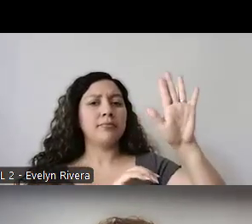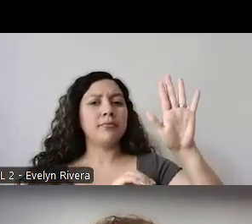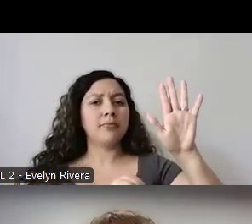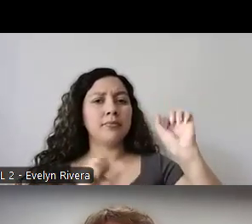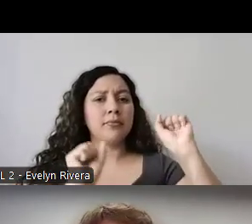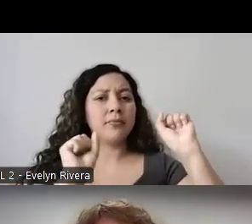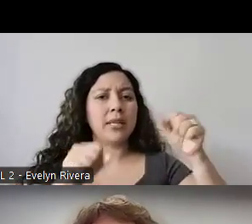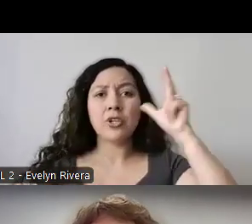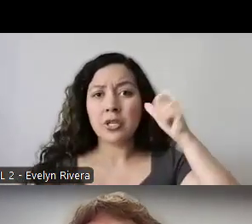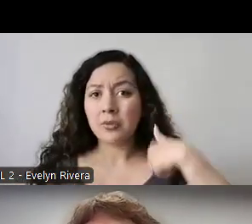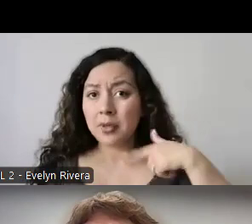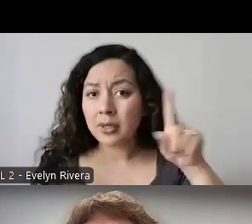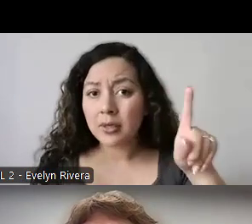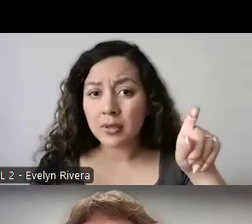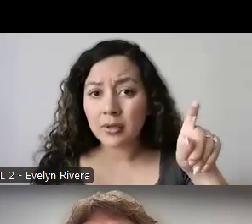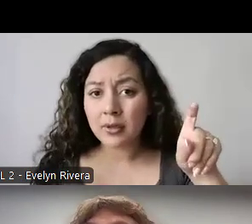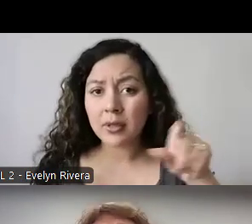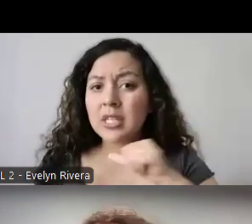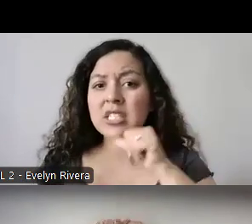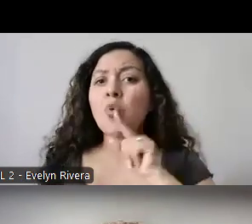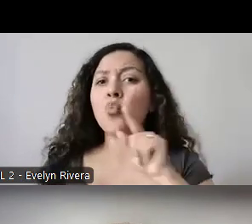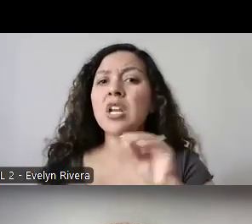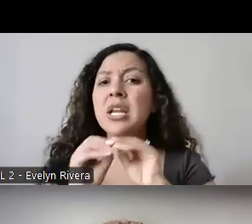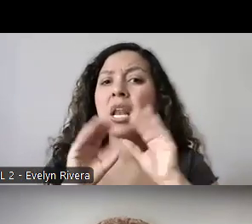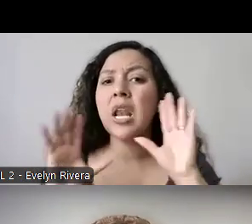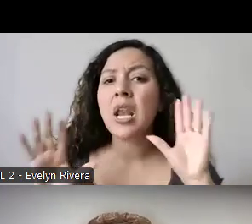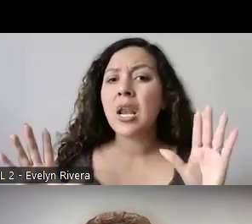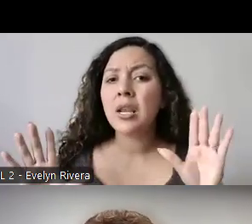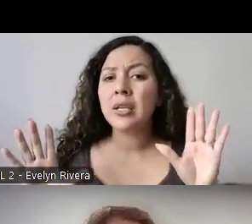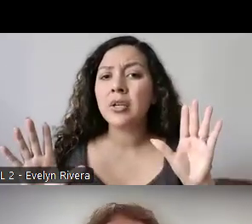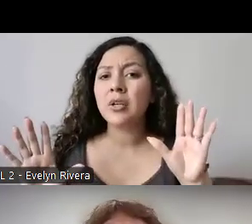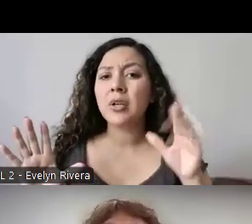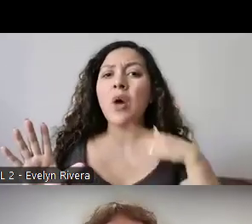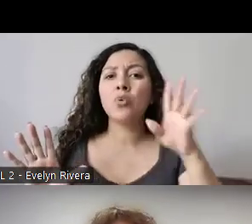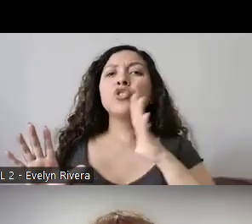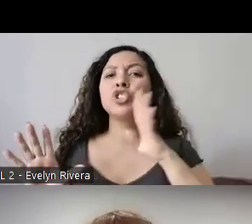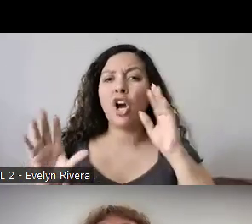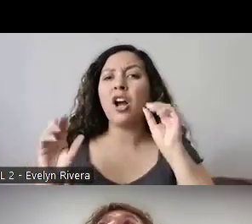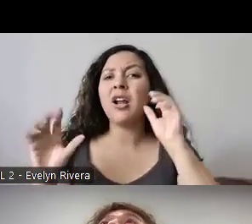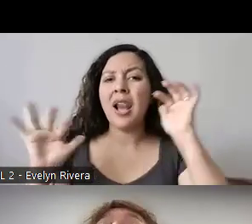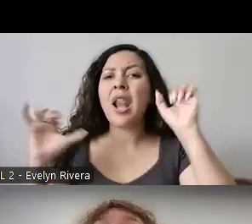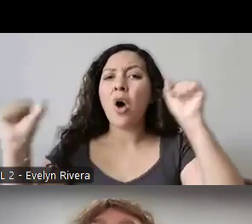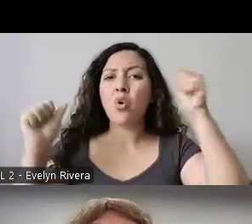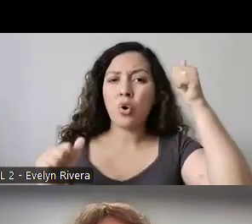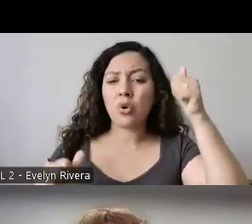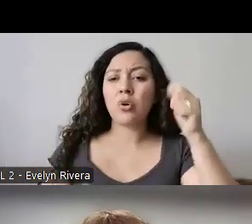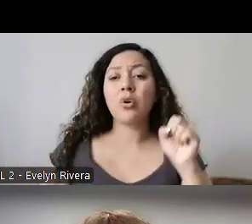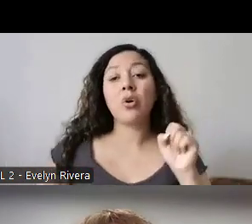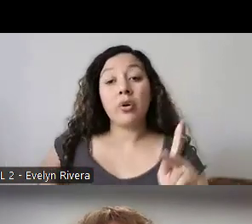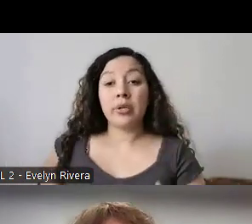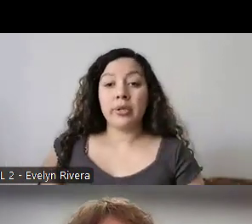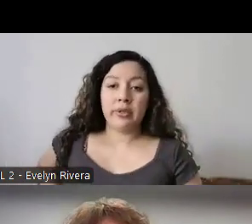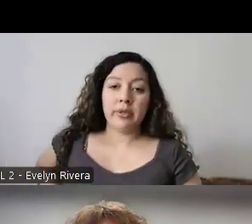hear me? It says it's just not, you're not too loud. Maybe- Okay, I'm gonna talk louder. Yeah. Yes. So